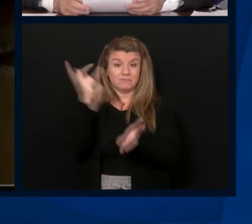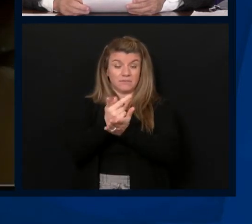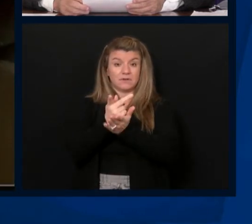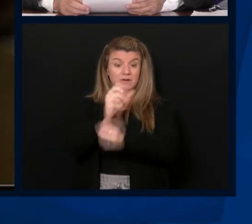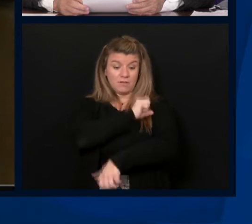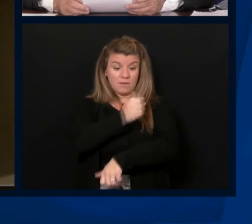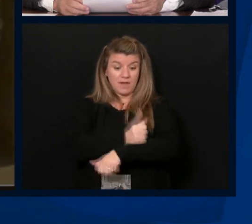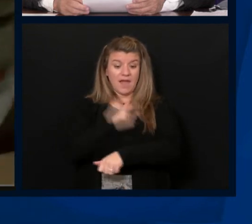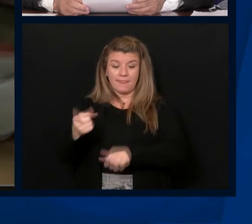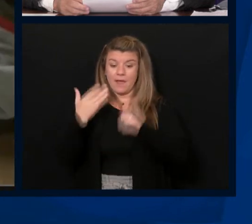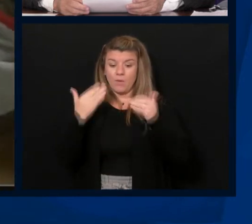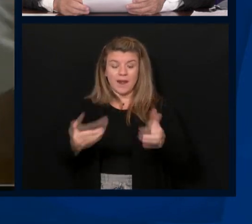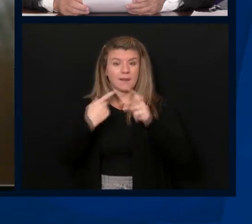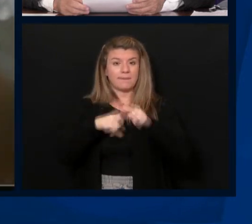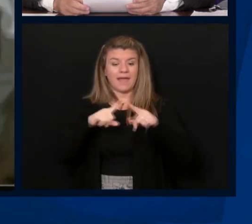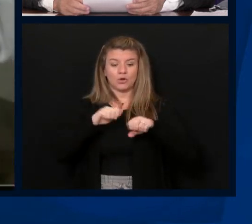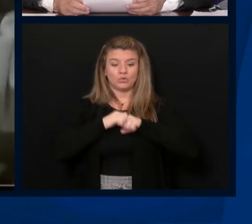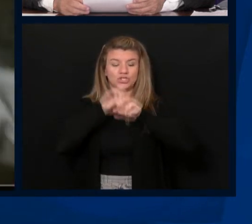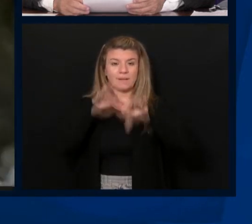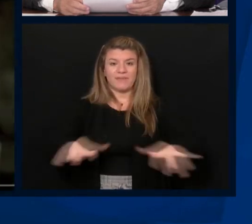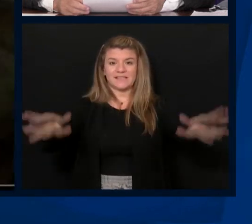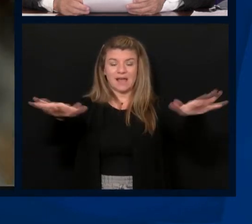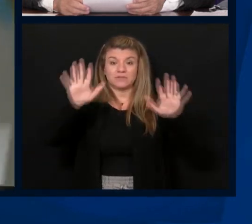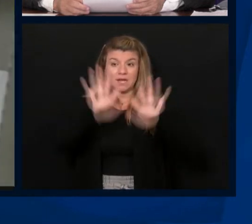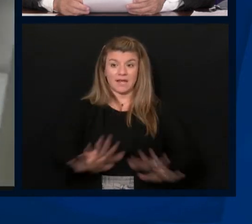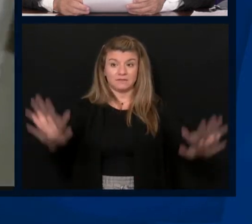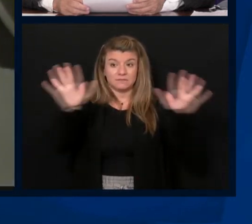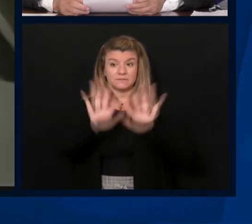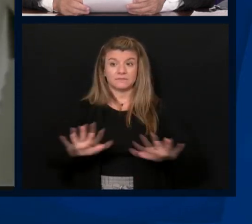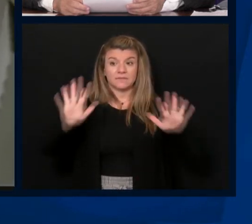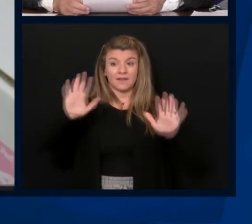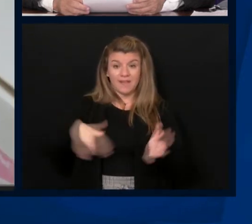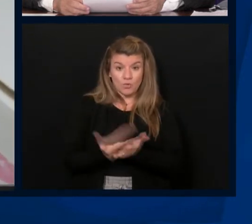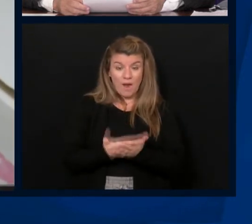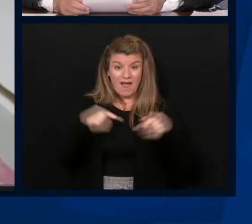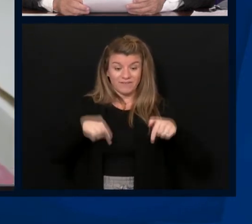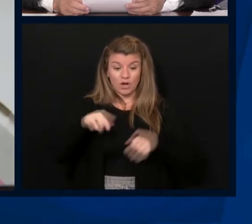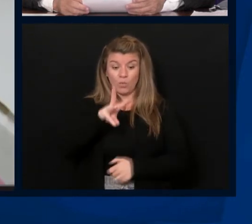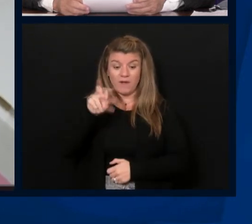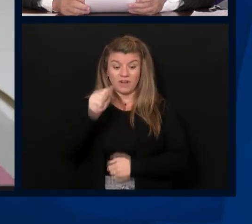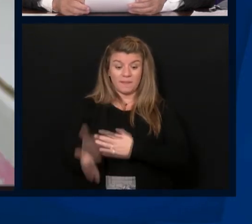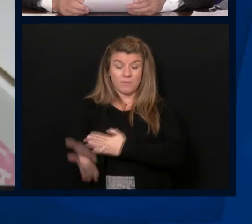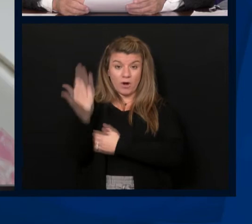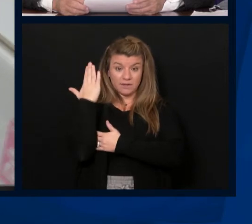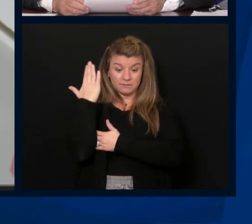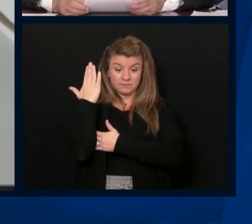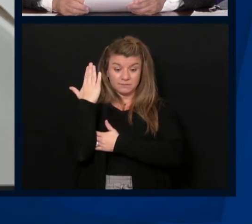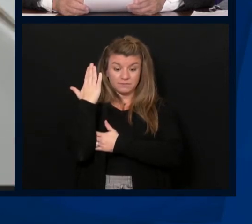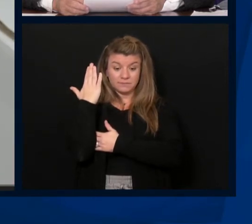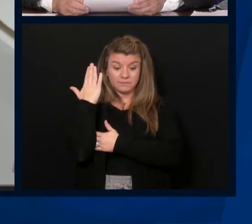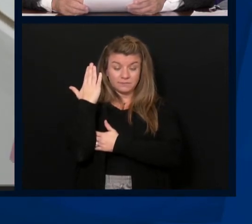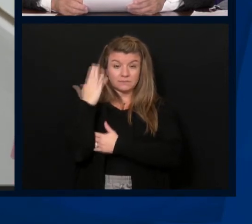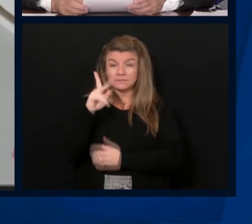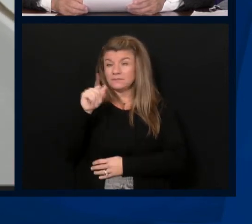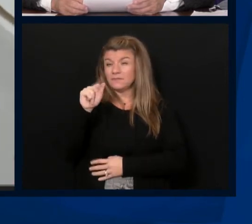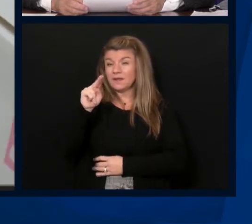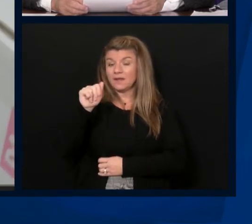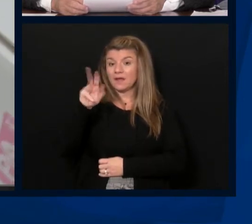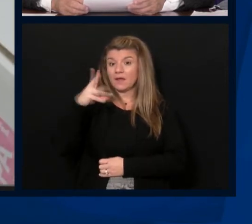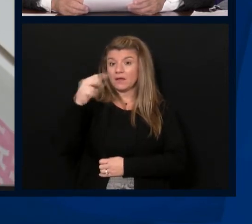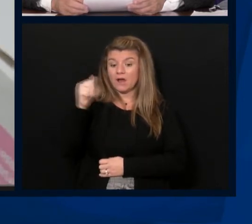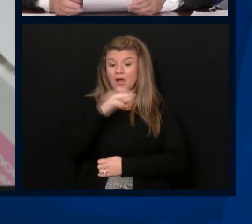they began to ship things out on Sunday. They arrived in West Virginia this morning, and in Kanawha and Mon